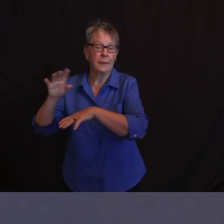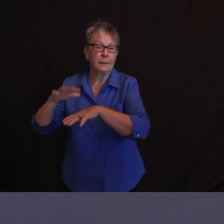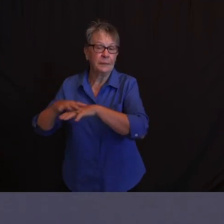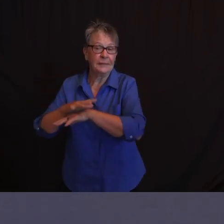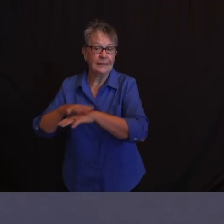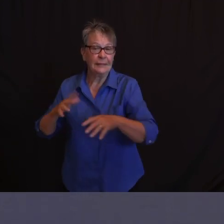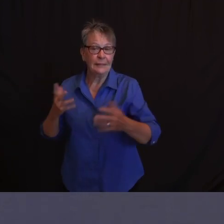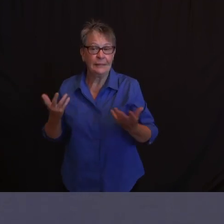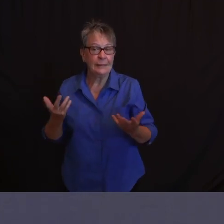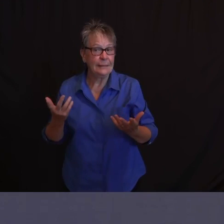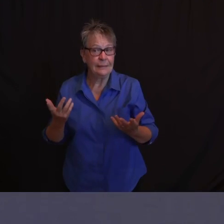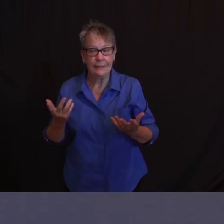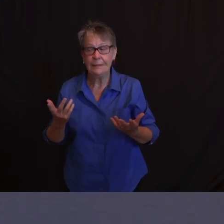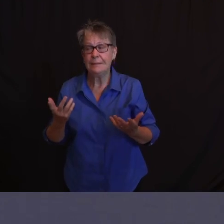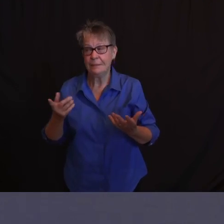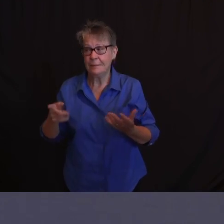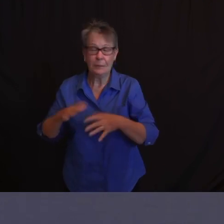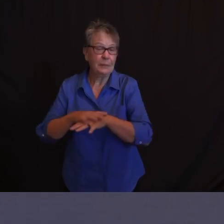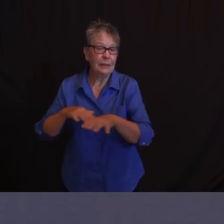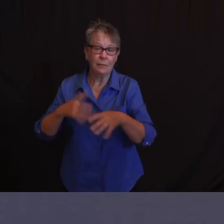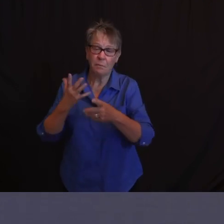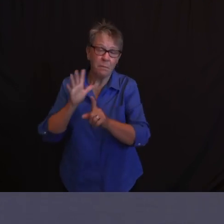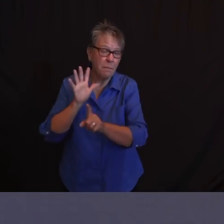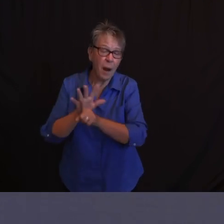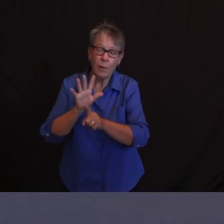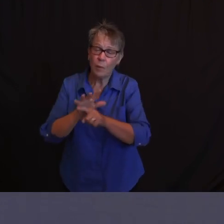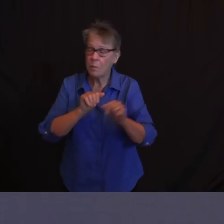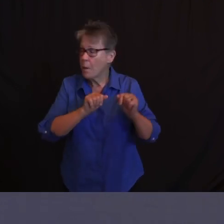got one of the great American jewels in terms of